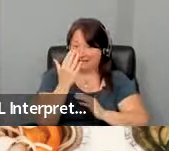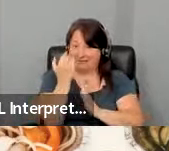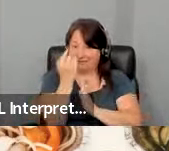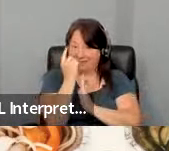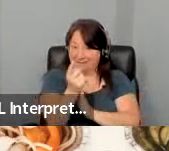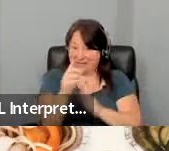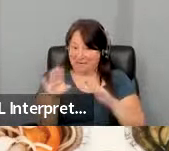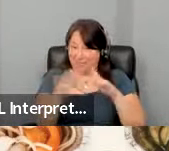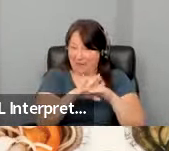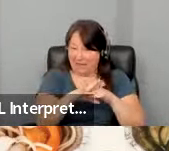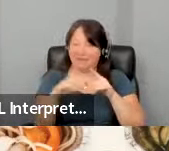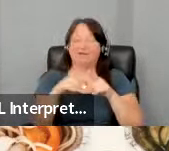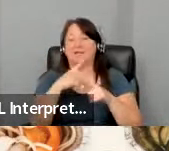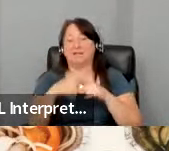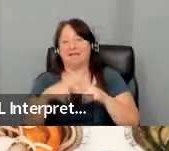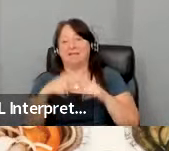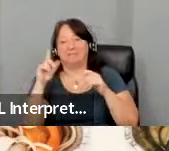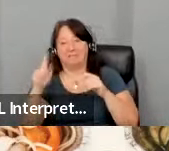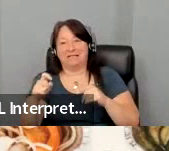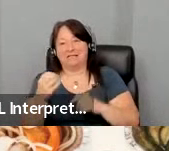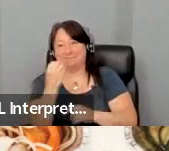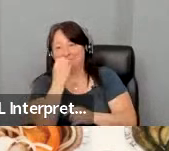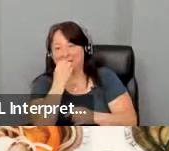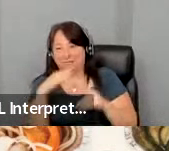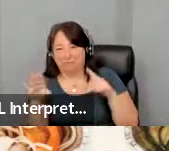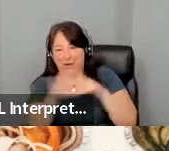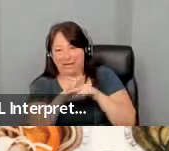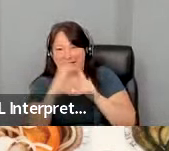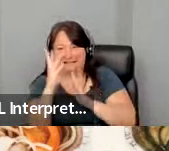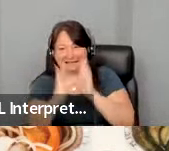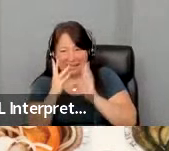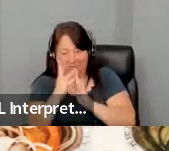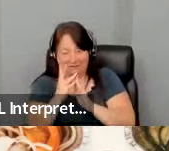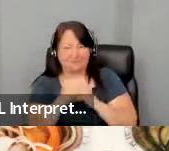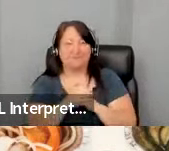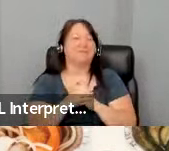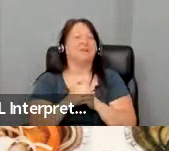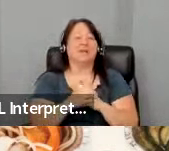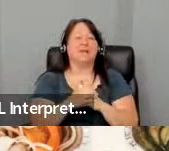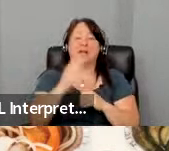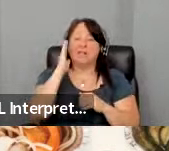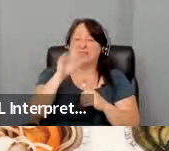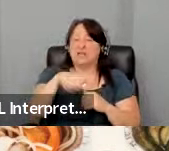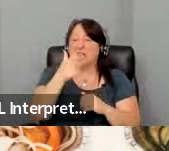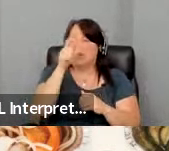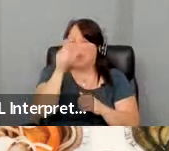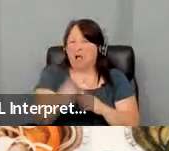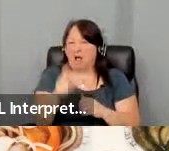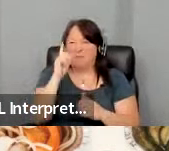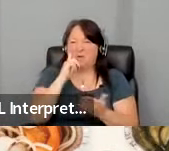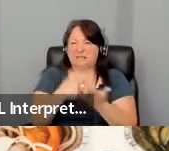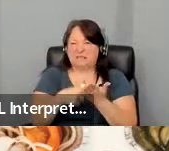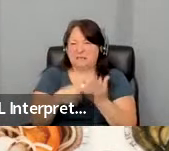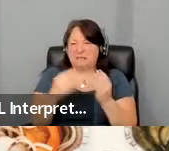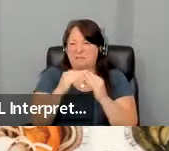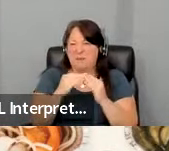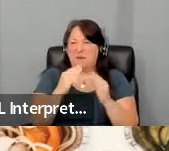Exhibit G timesheet. You'll see that there's a little column for that, and I think we'll talk about that some more through the Q&A later on.